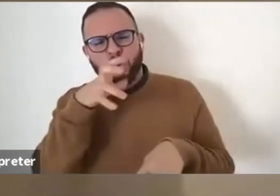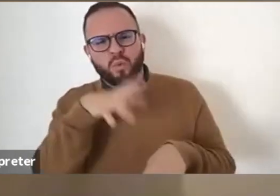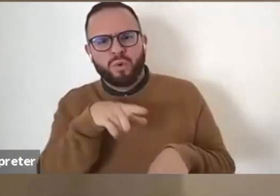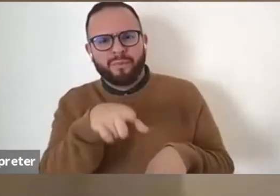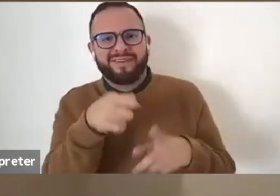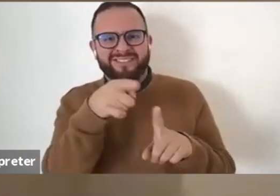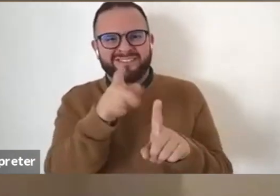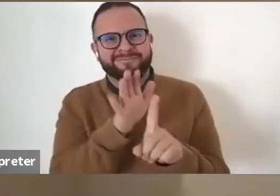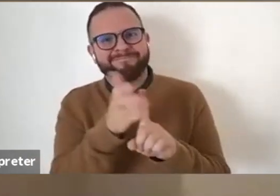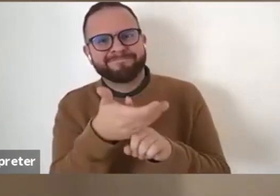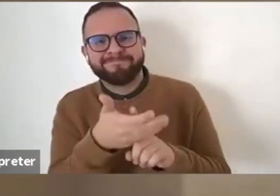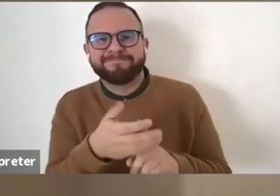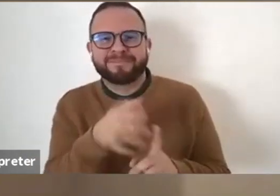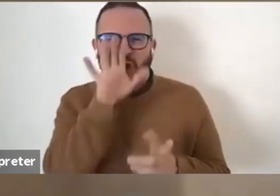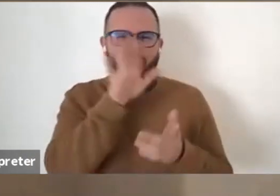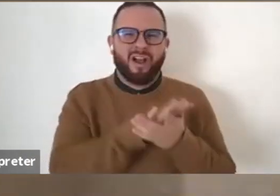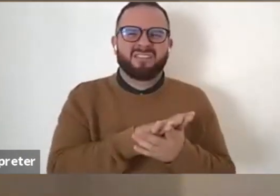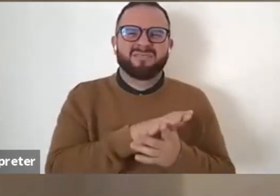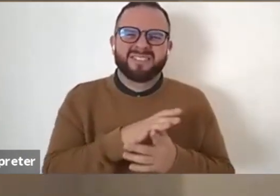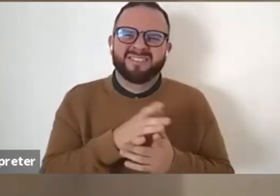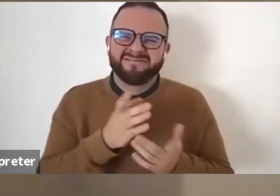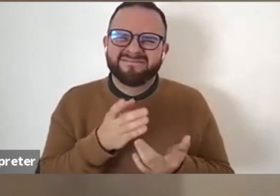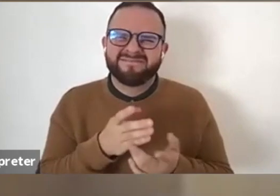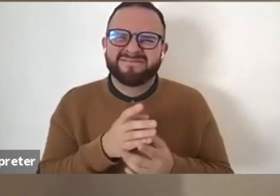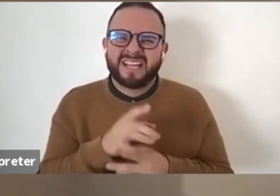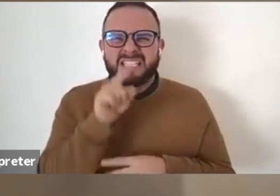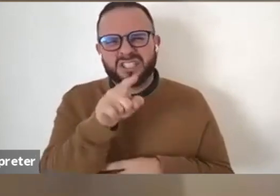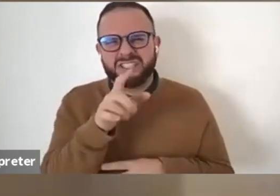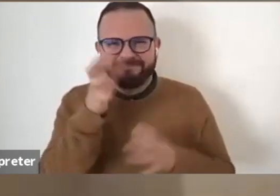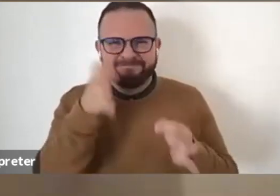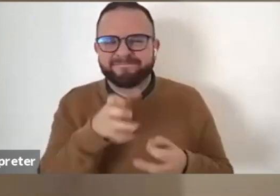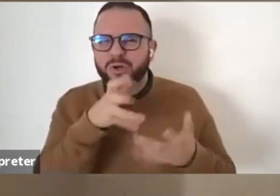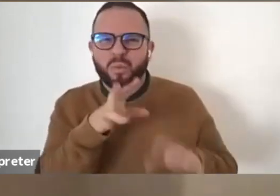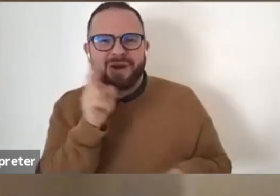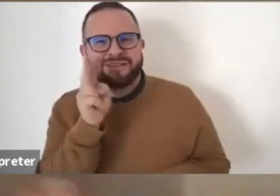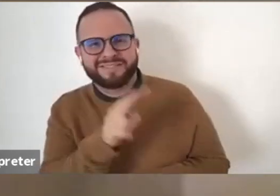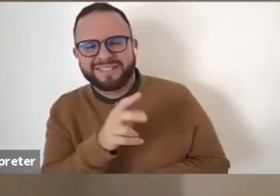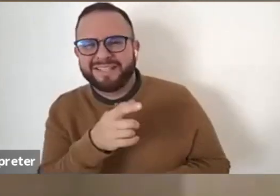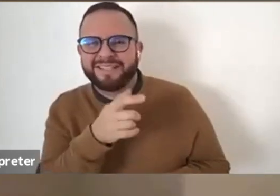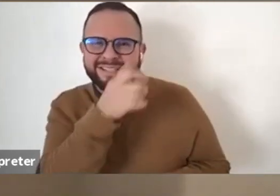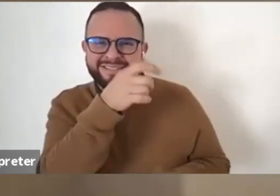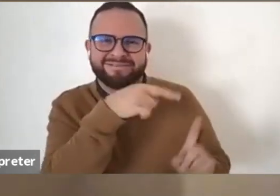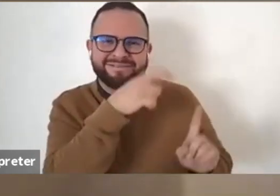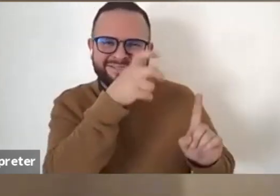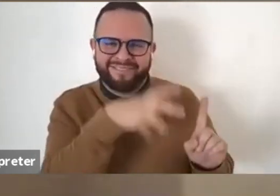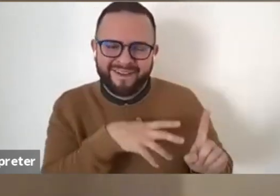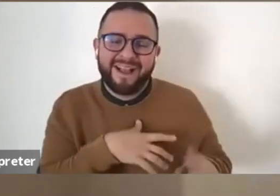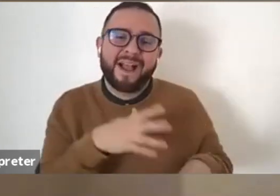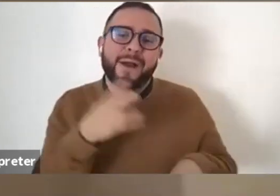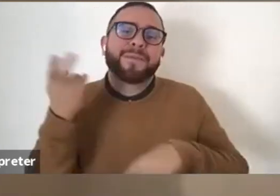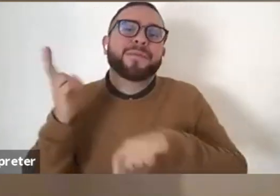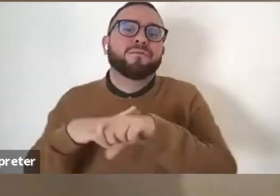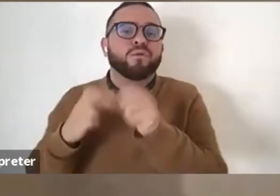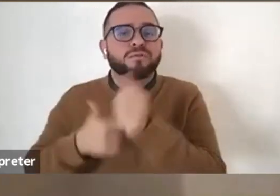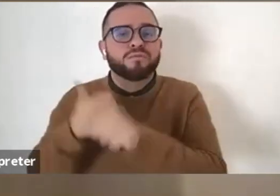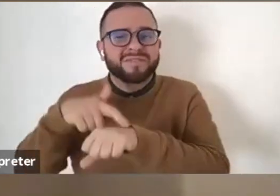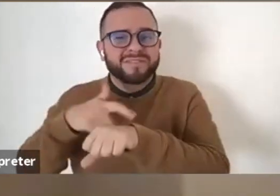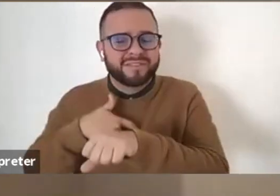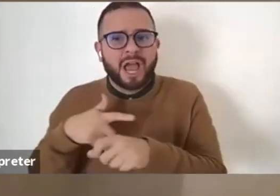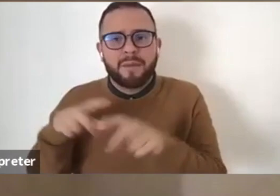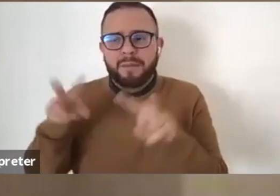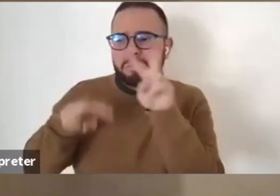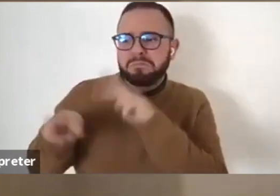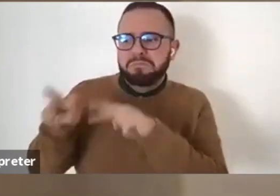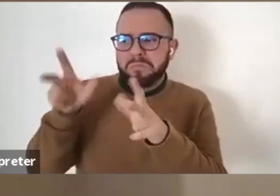was preferring not to see that fact, and etc., etc. Of course, most of the time I'm observing women because I have a huge